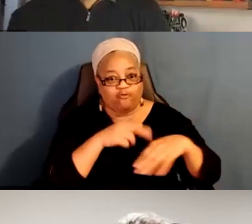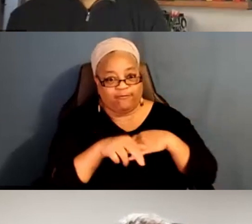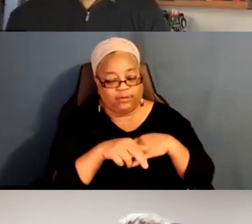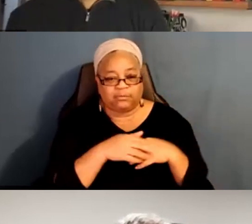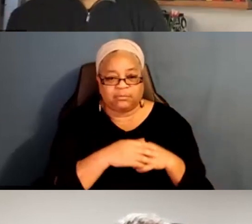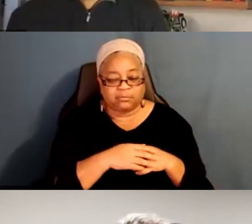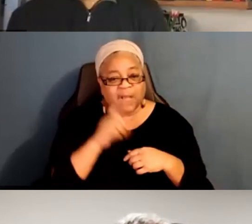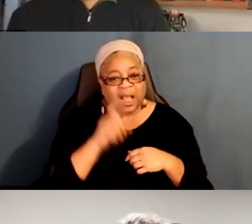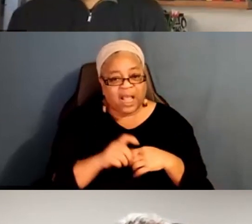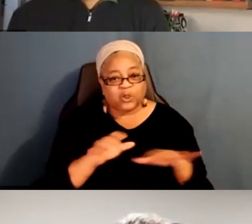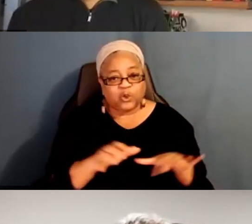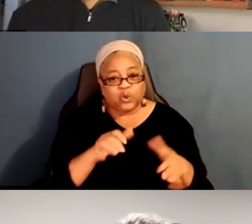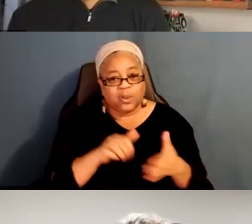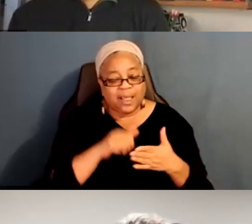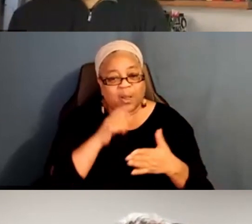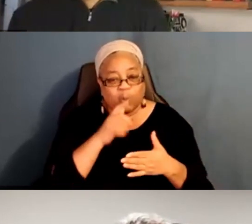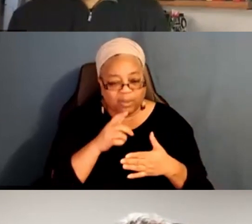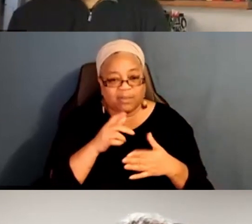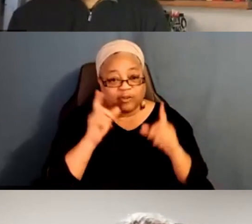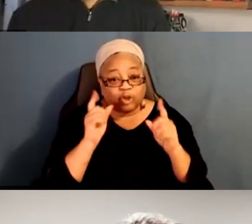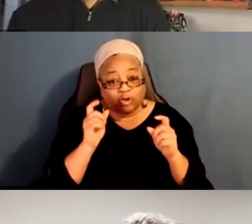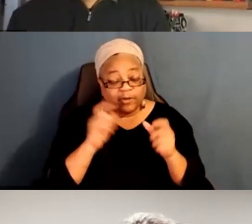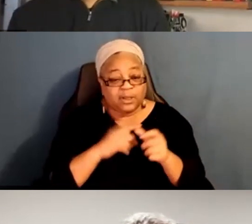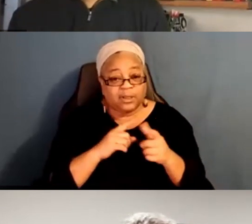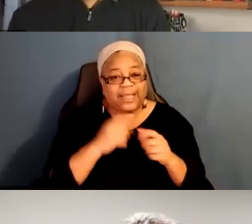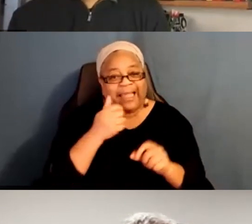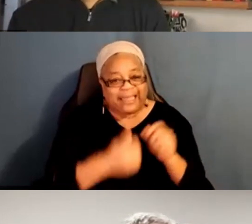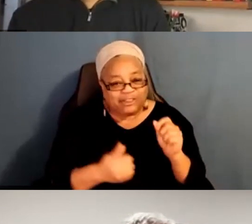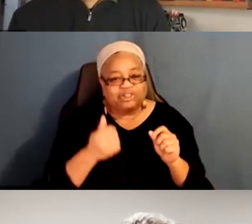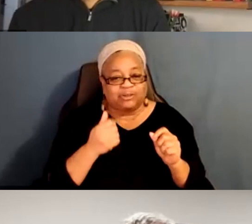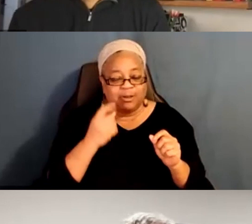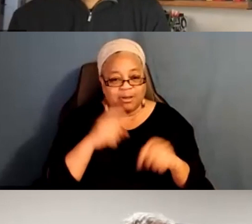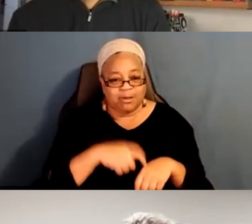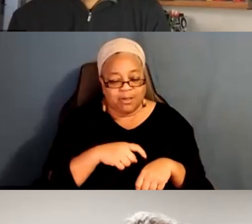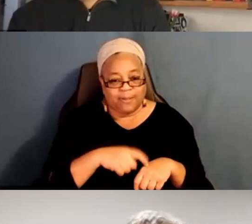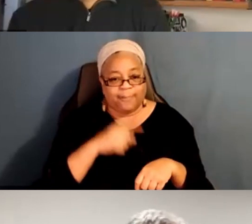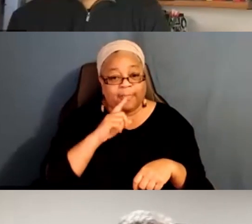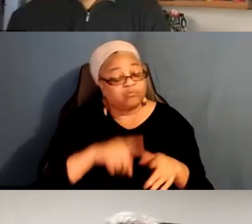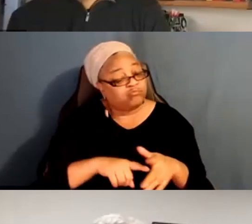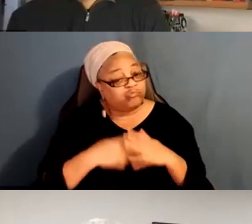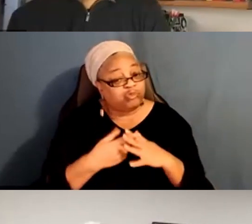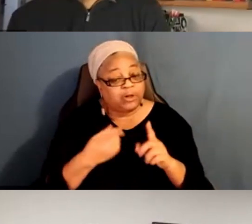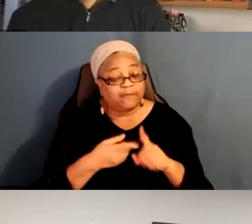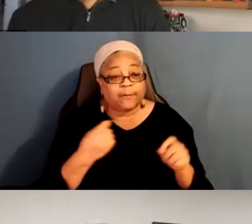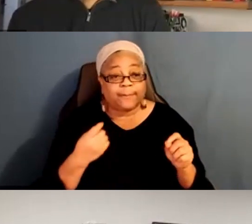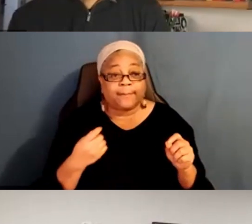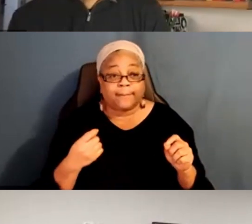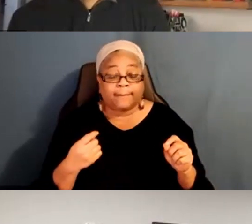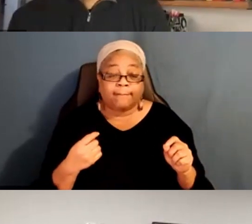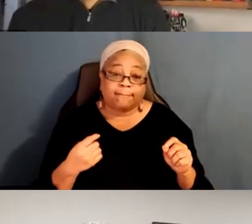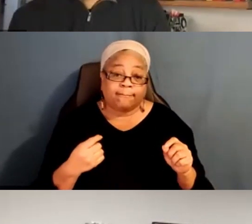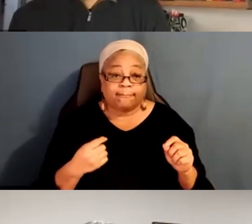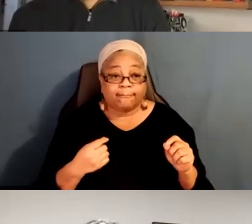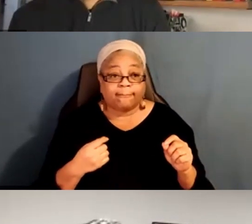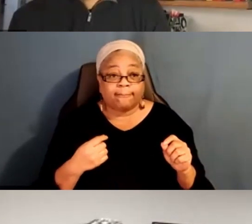to do that with vernacular photography each and every time, right? So starting from, so